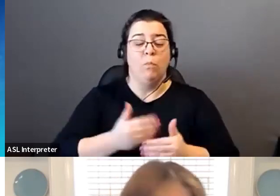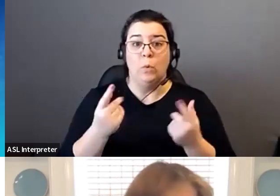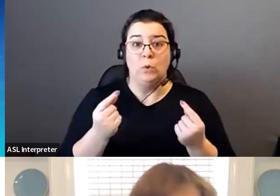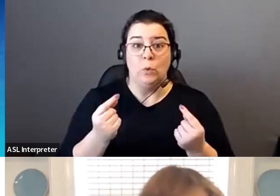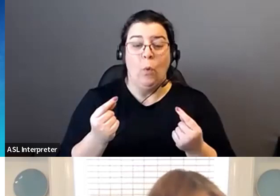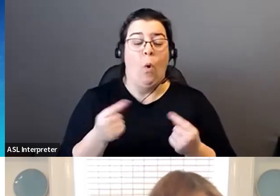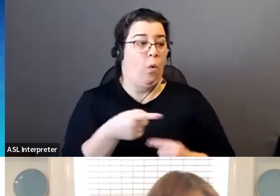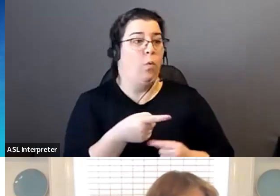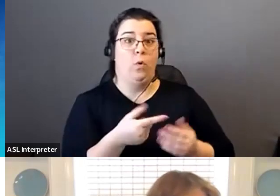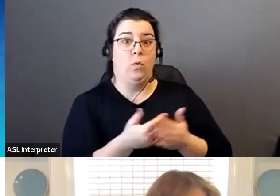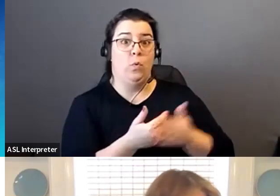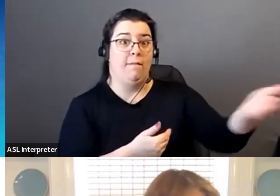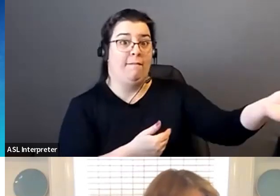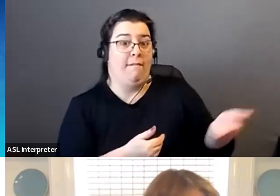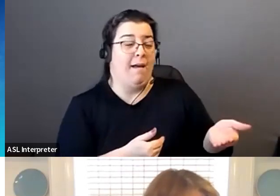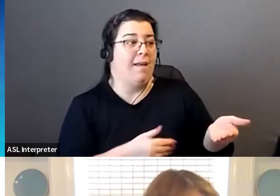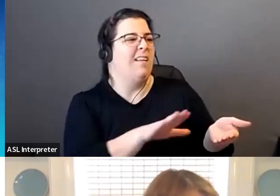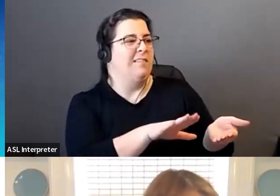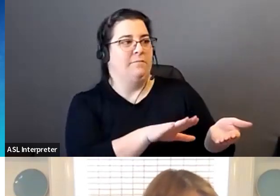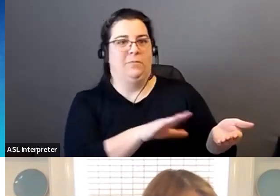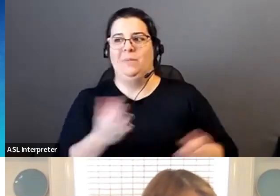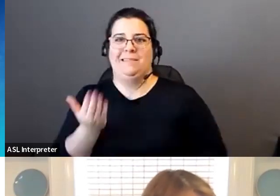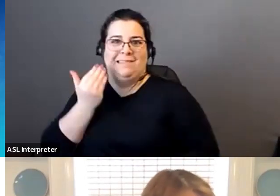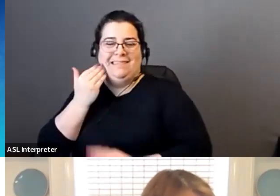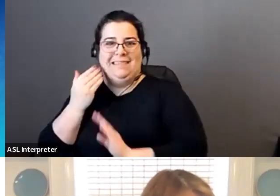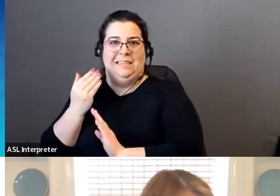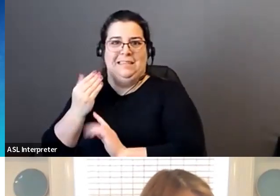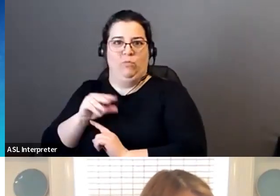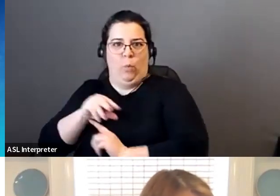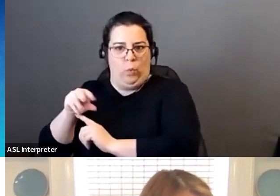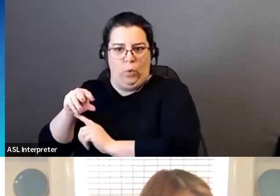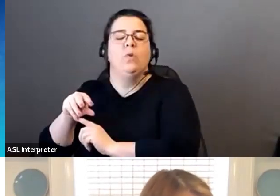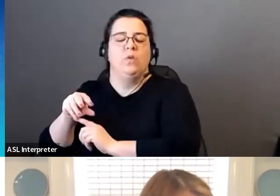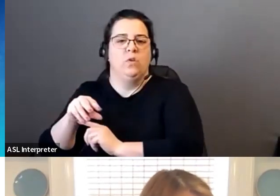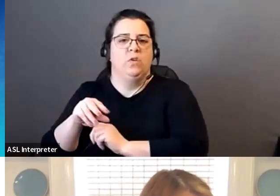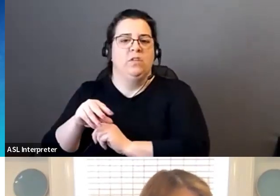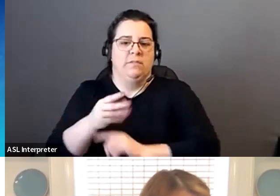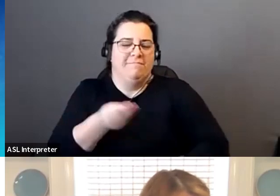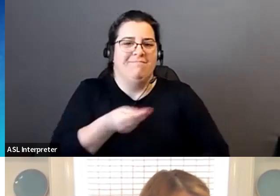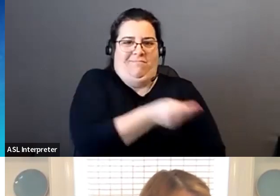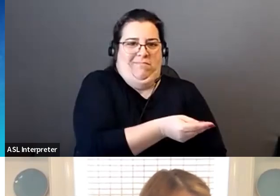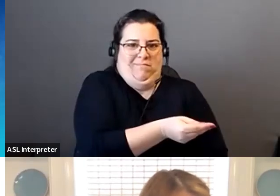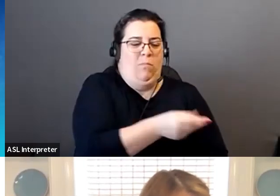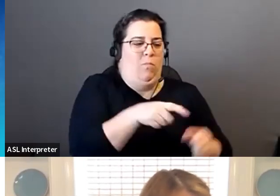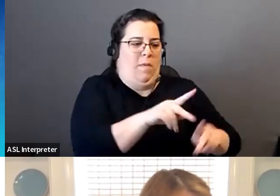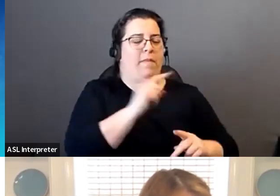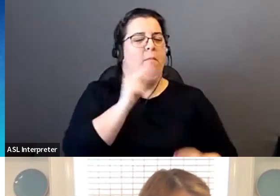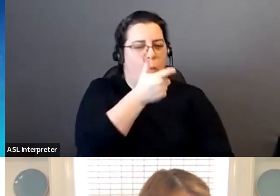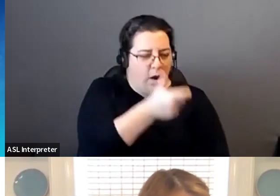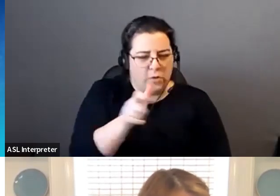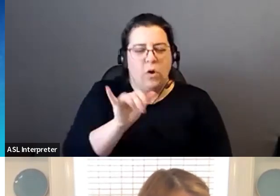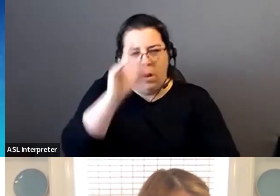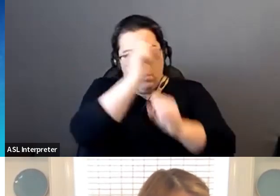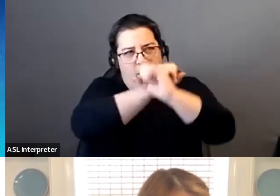they get the rhythm, what it's like, because you want to set them up for success. What I do, again, I